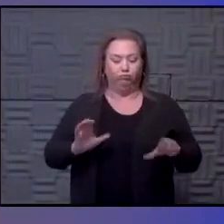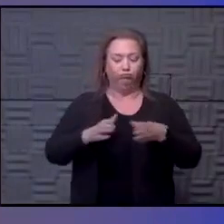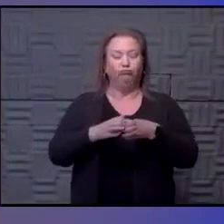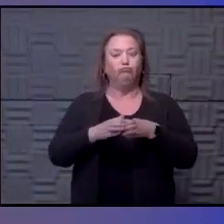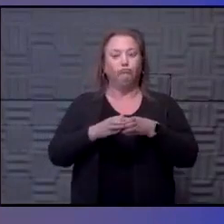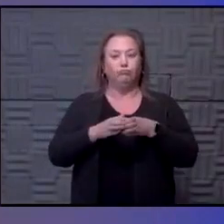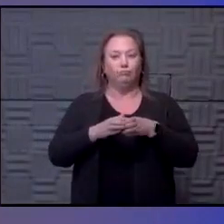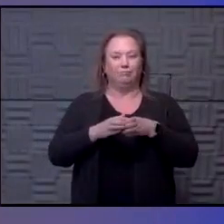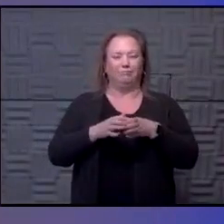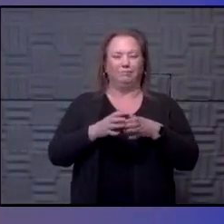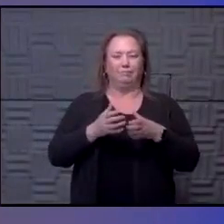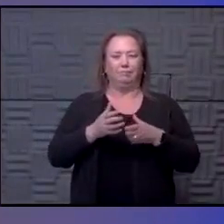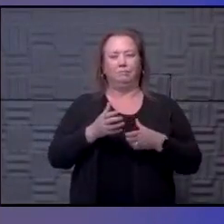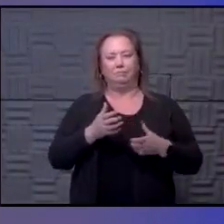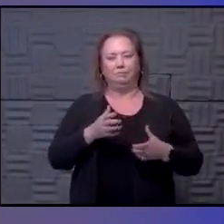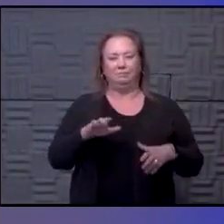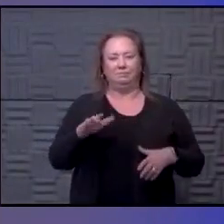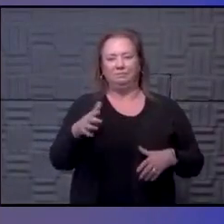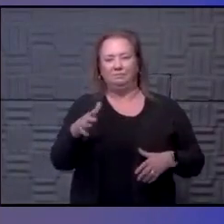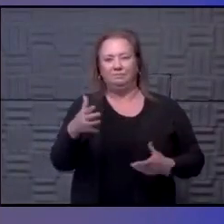I'm still a little bit